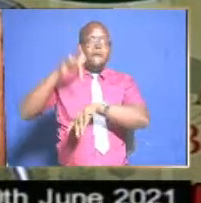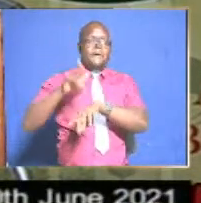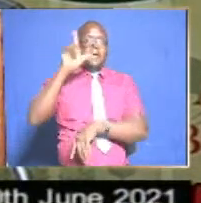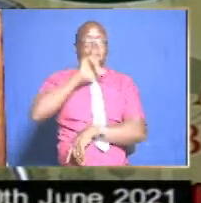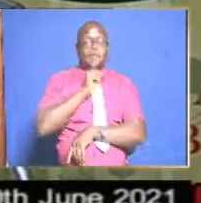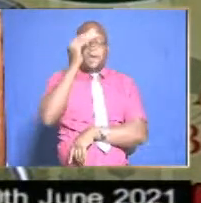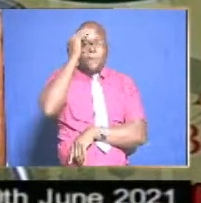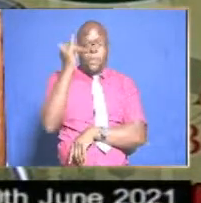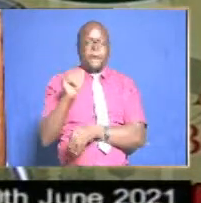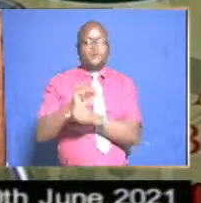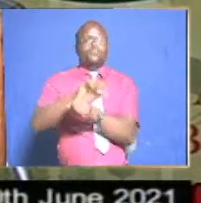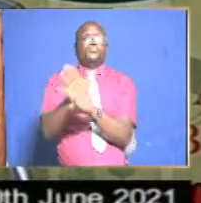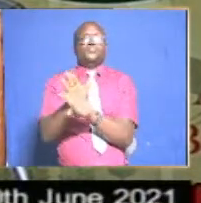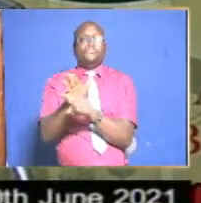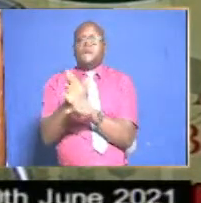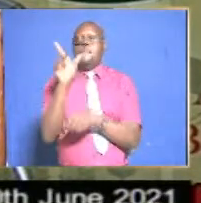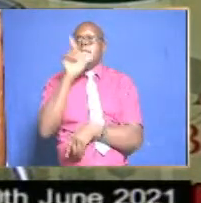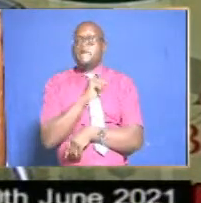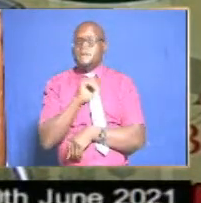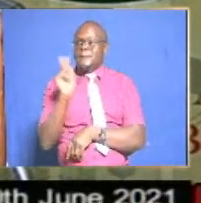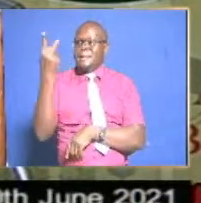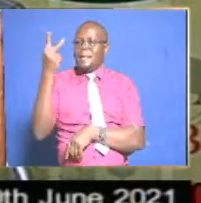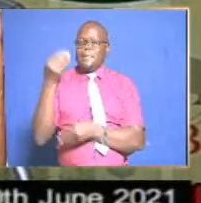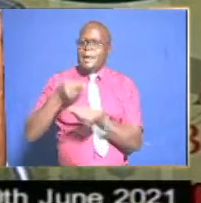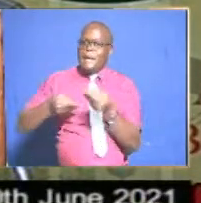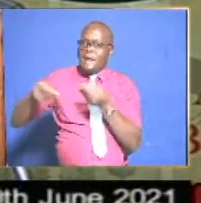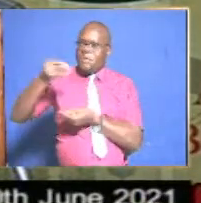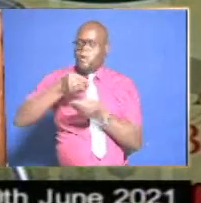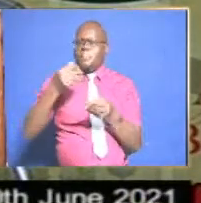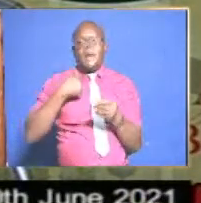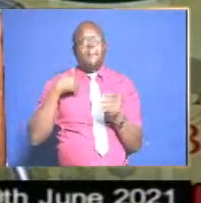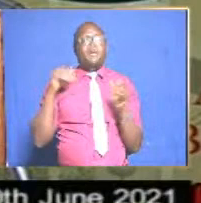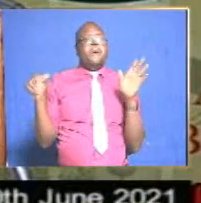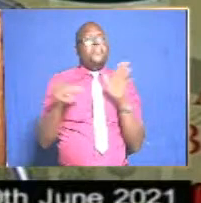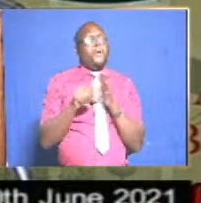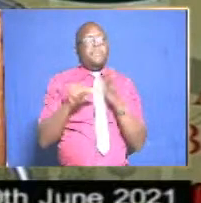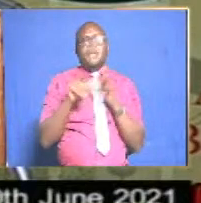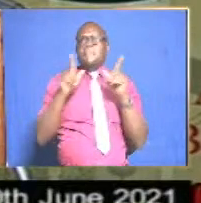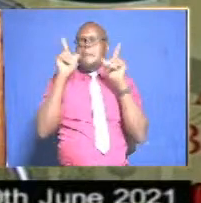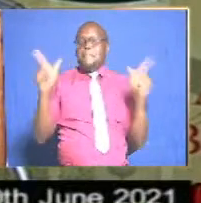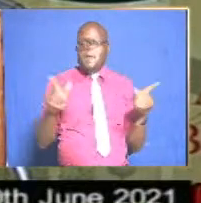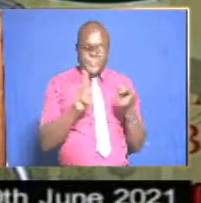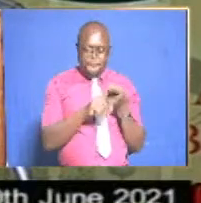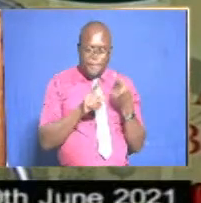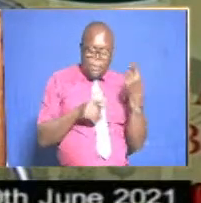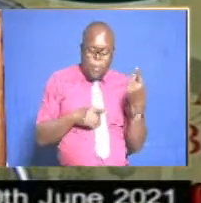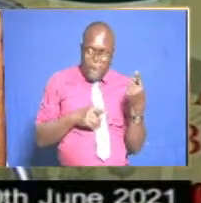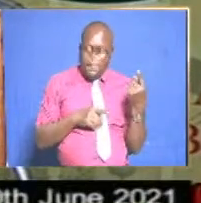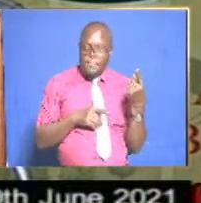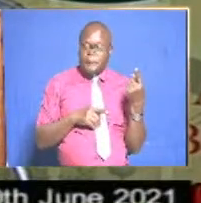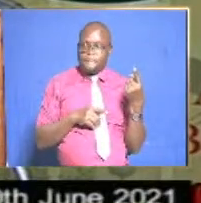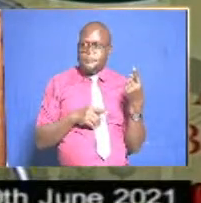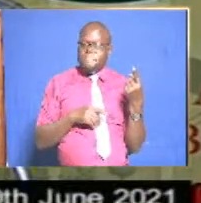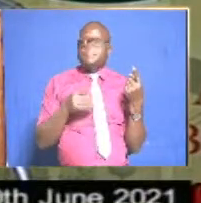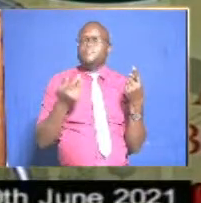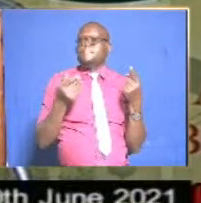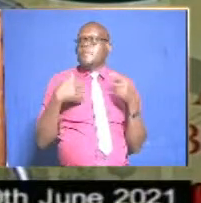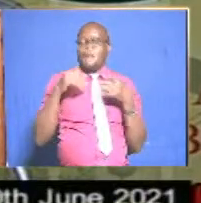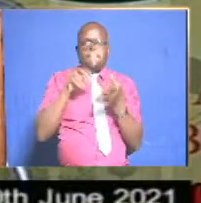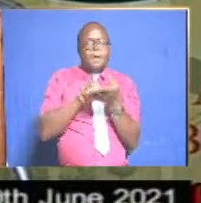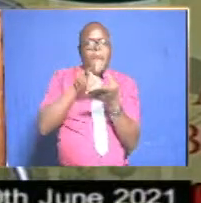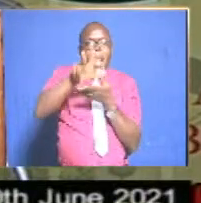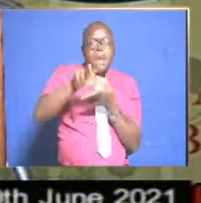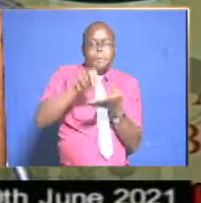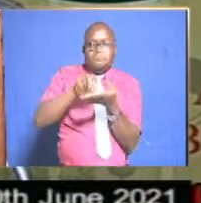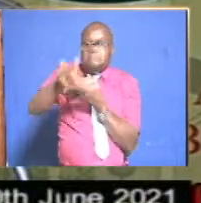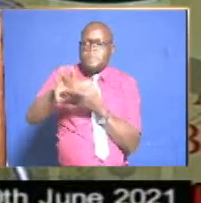pandemic. In addition, the Kenyan economy experienced two other shocks. One, the invasion of the desert locusts